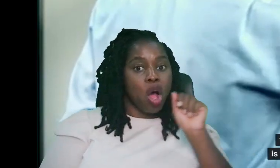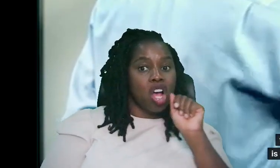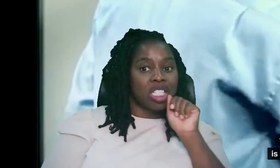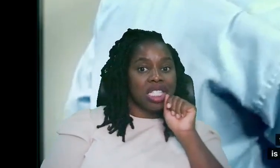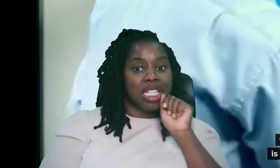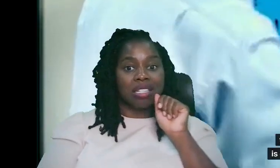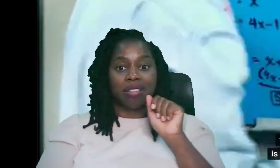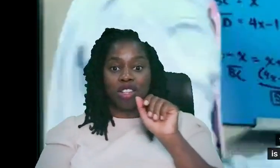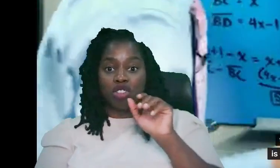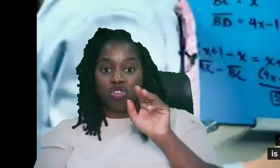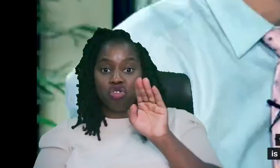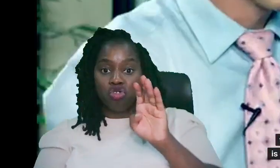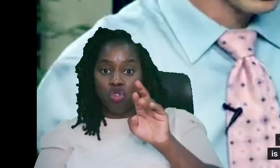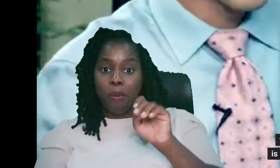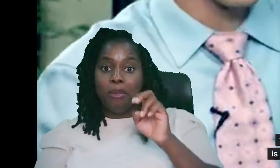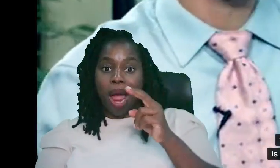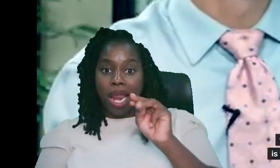miles.